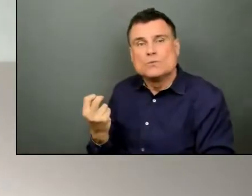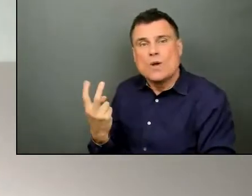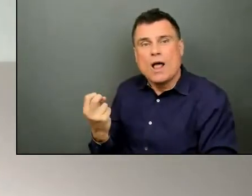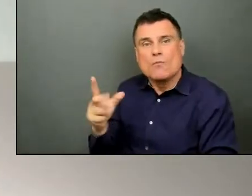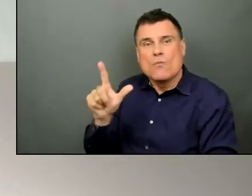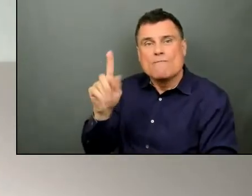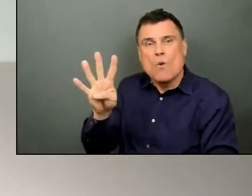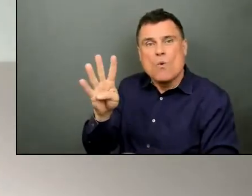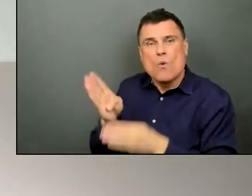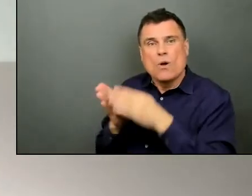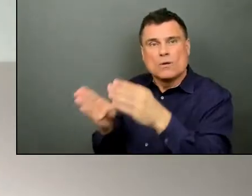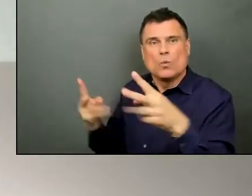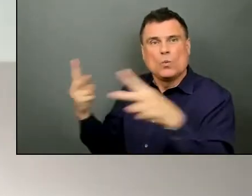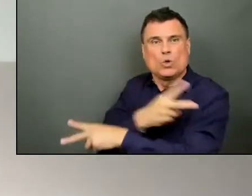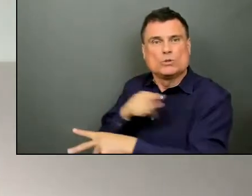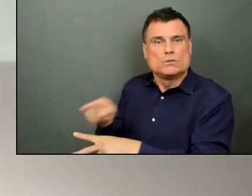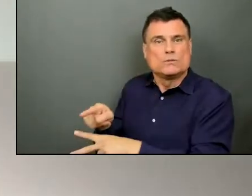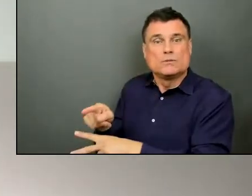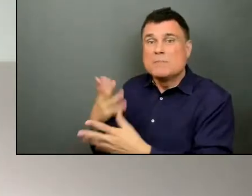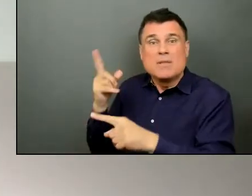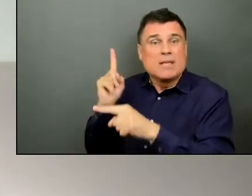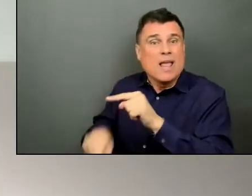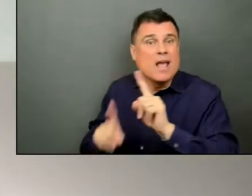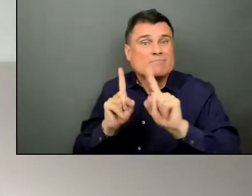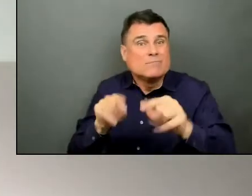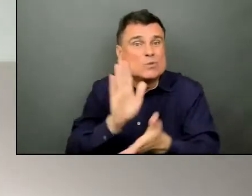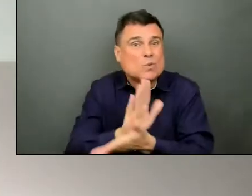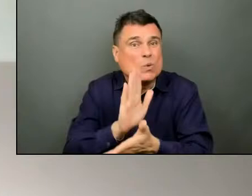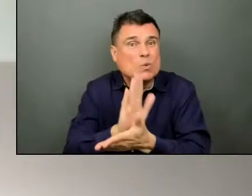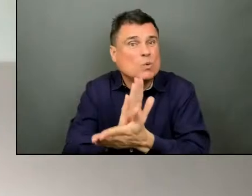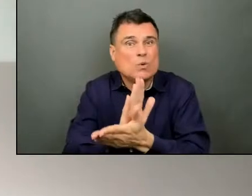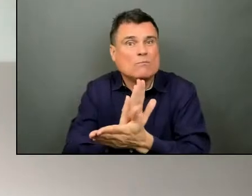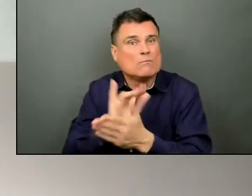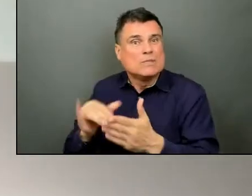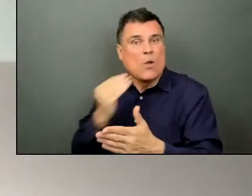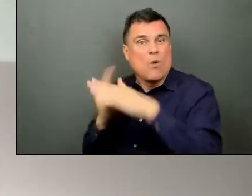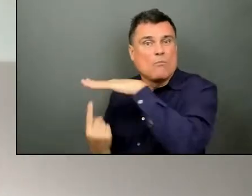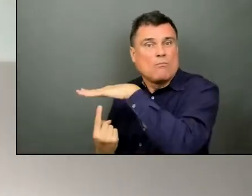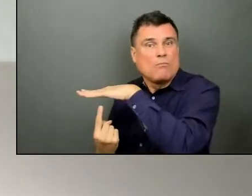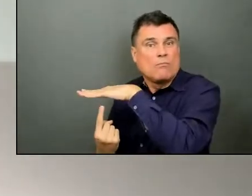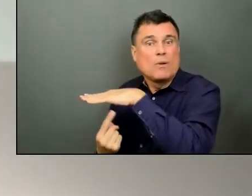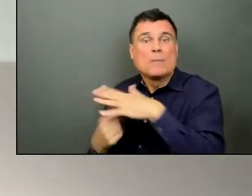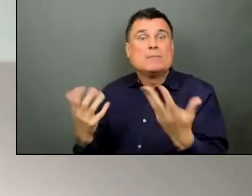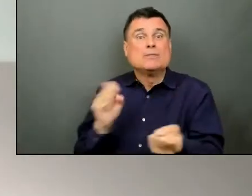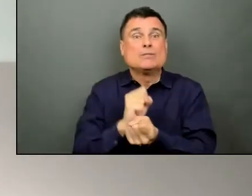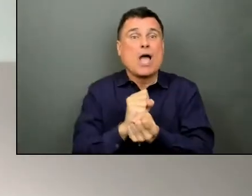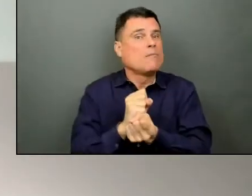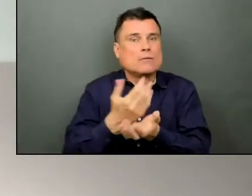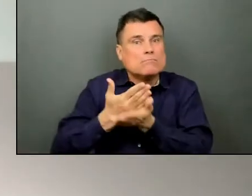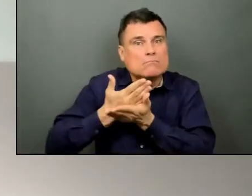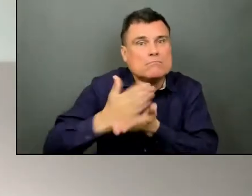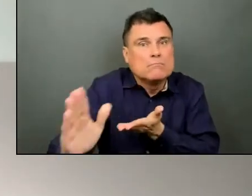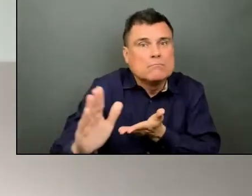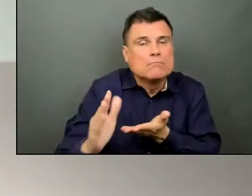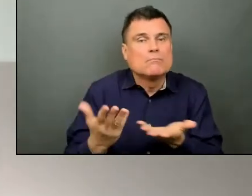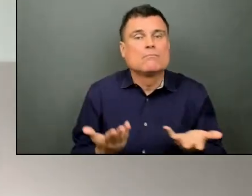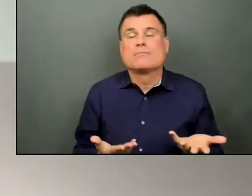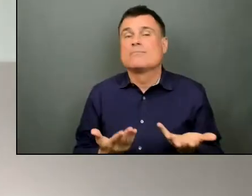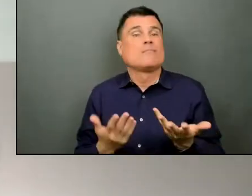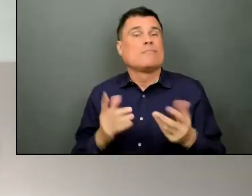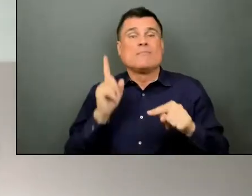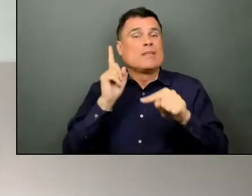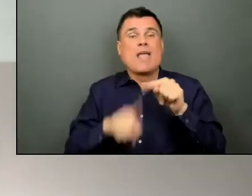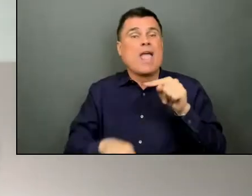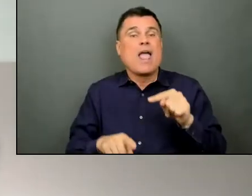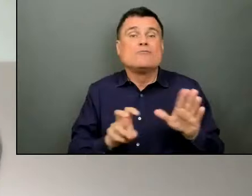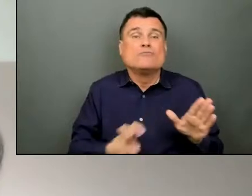opportunities. They've certainly lost their freedoms and this ability to travel, ability to see friends.